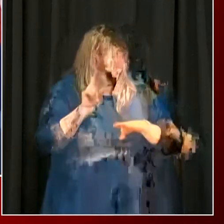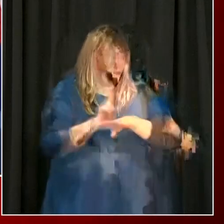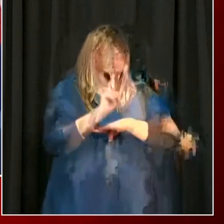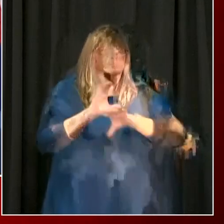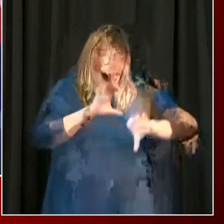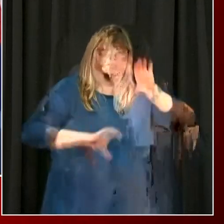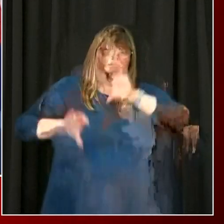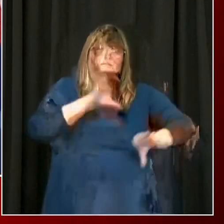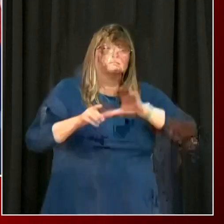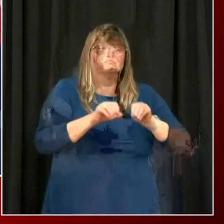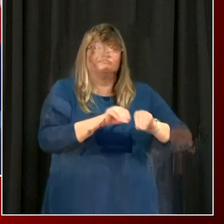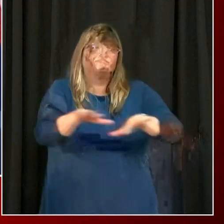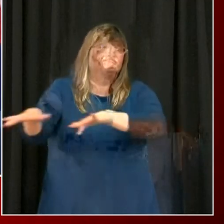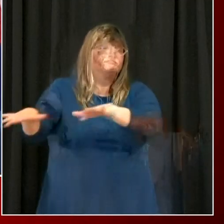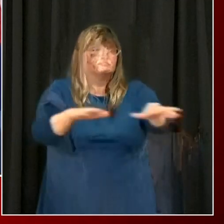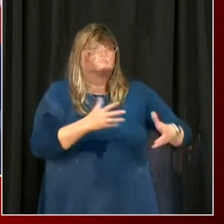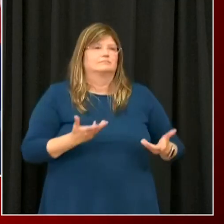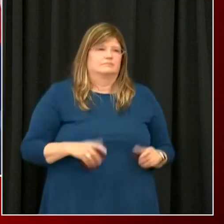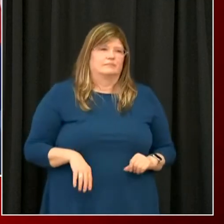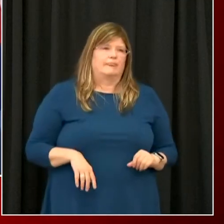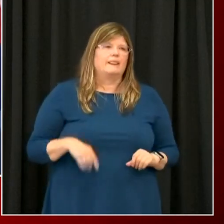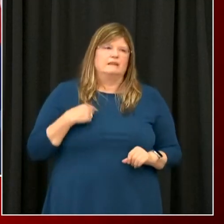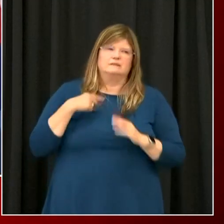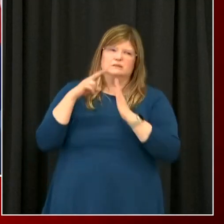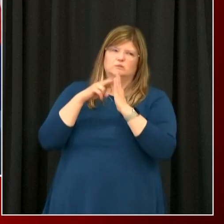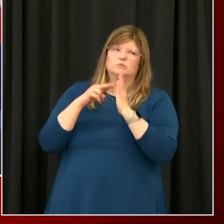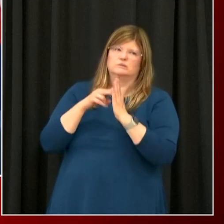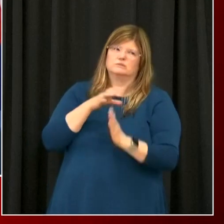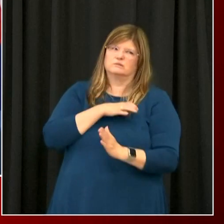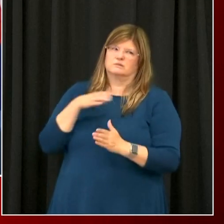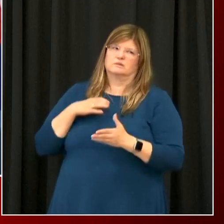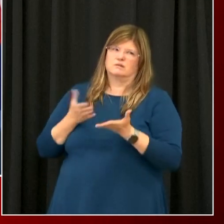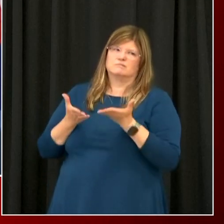council's proposal. I was briefed